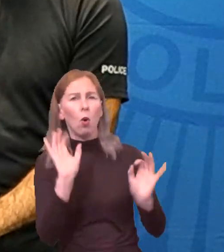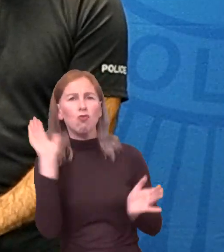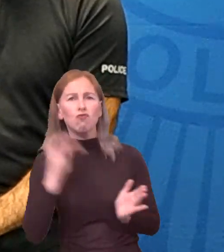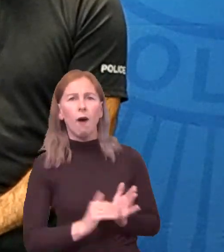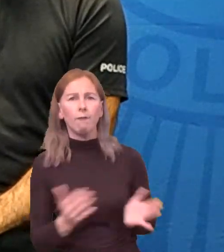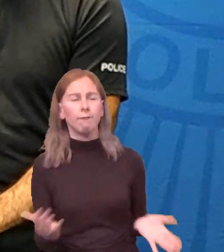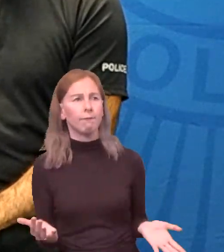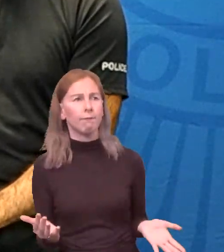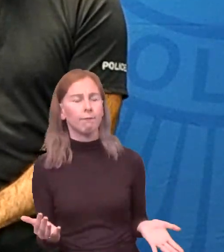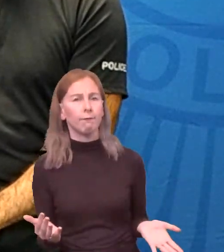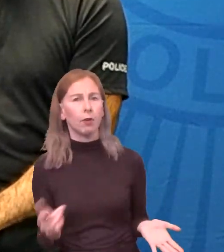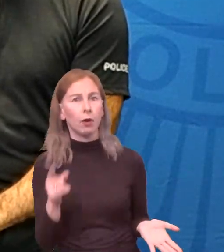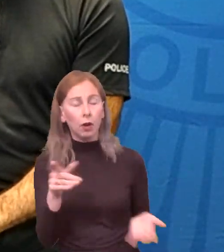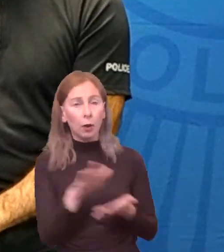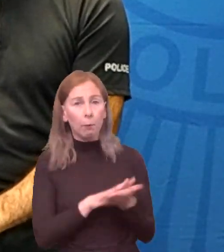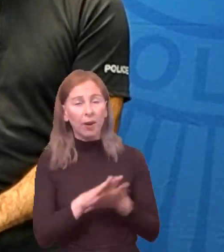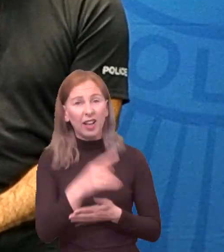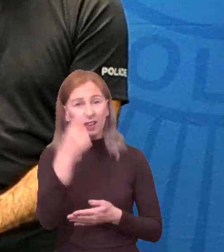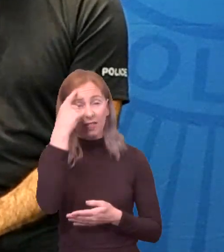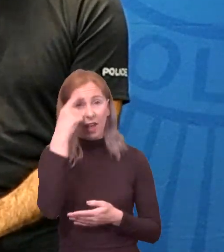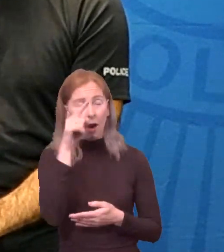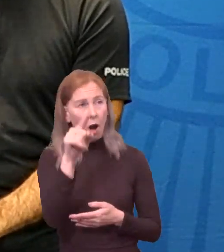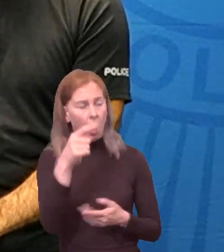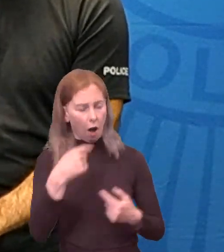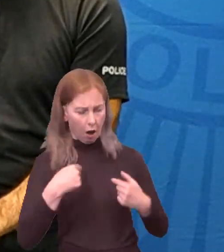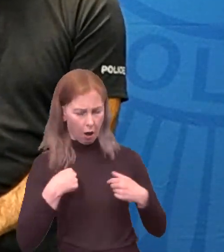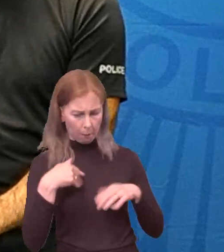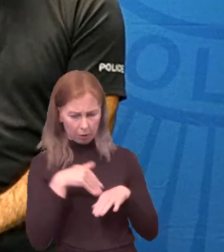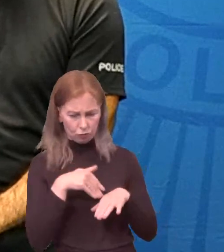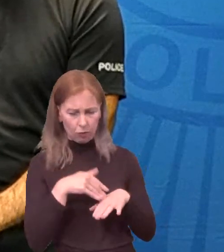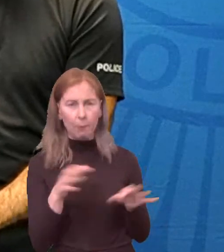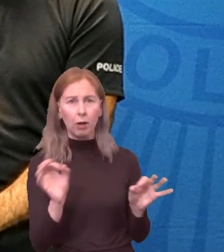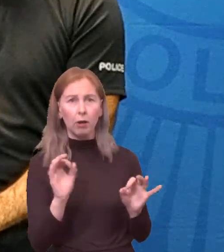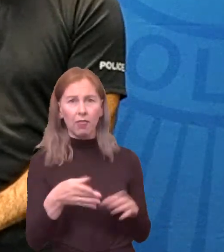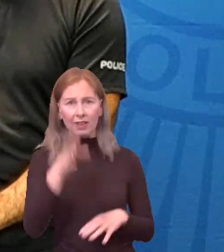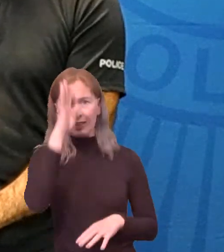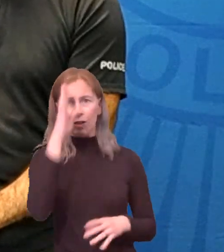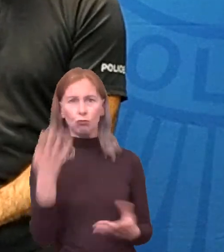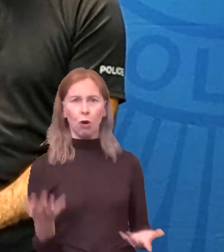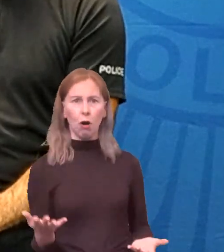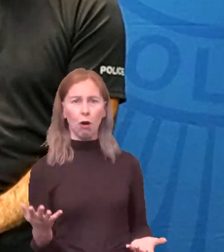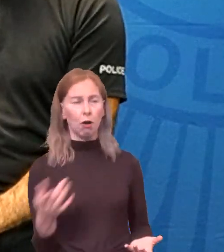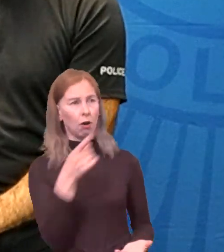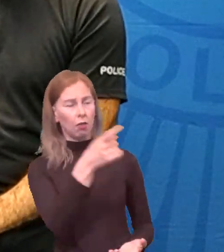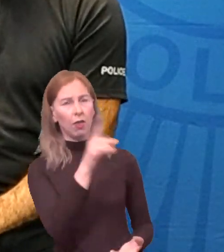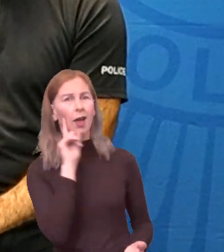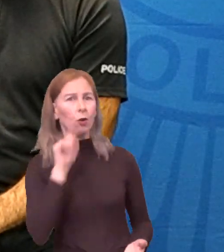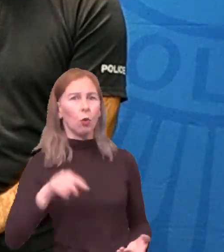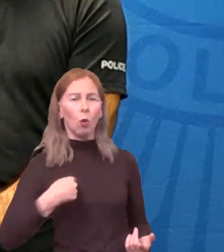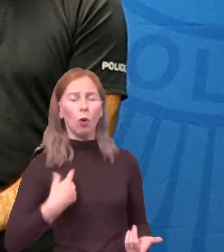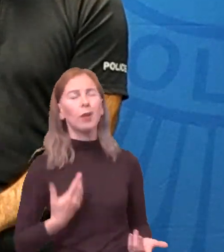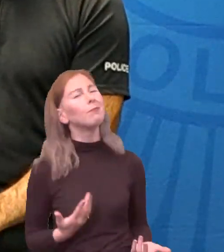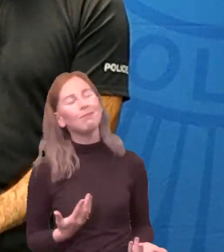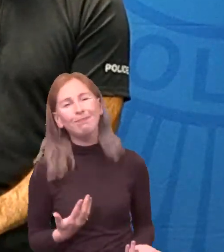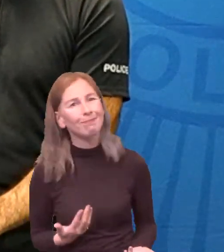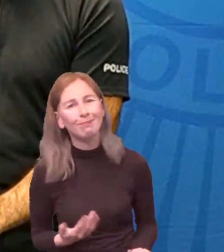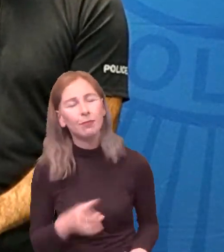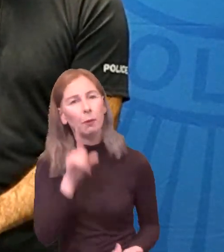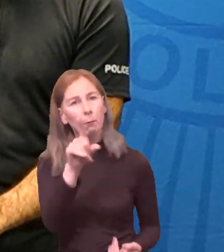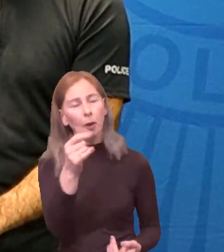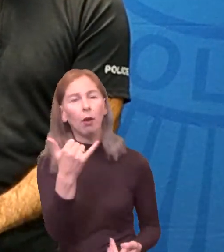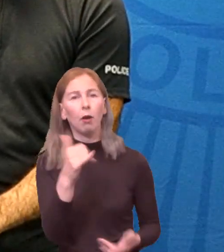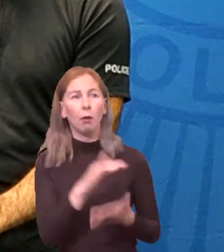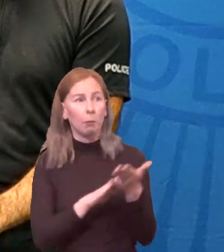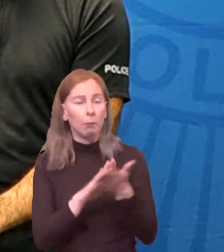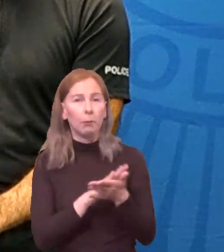call, doesn't mean that it's any less impactful on you or that we don't take it seriously. It's just our resources might